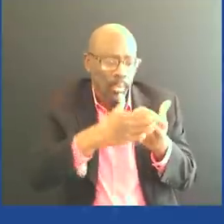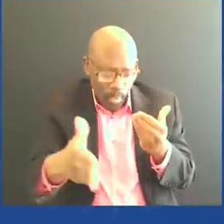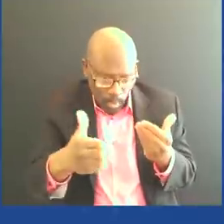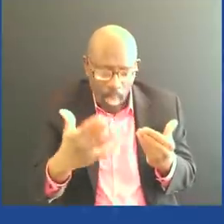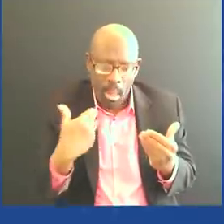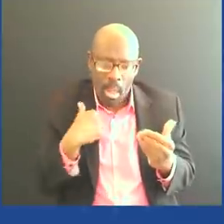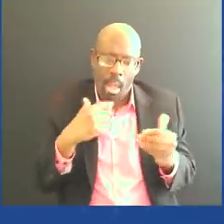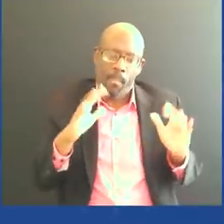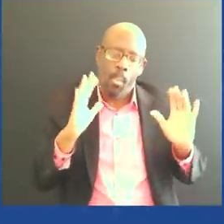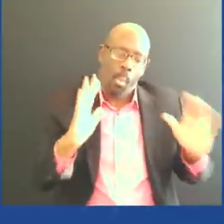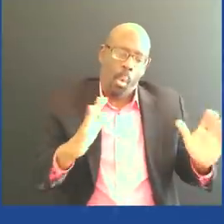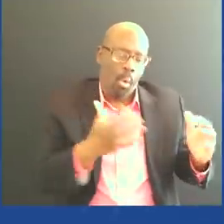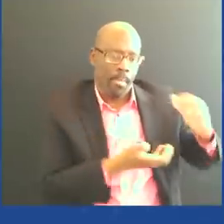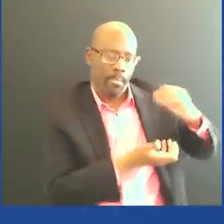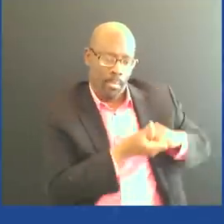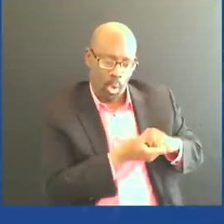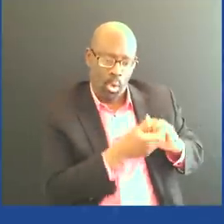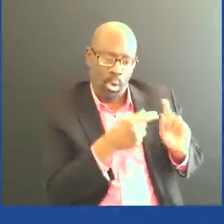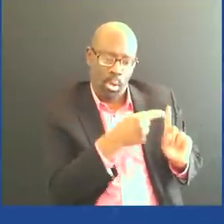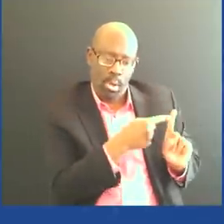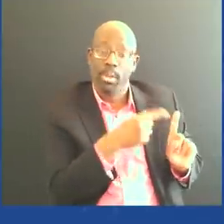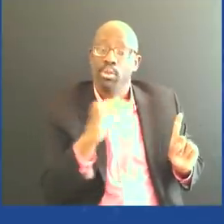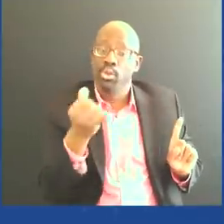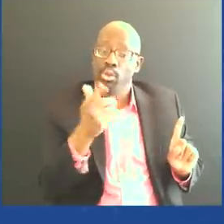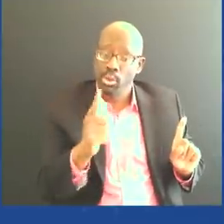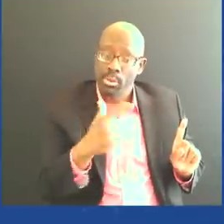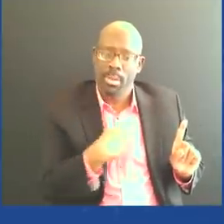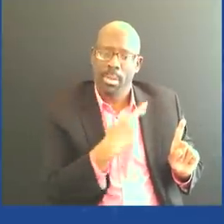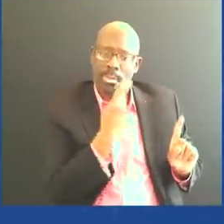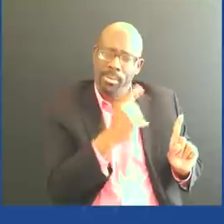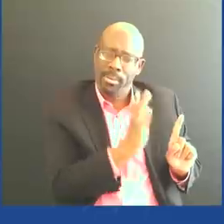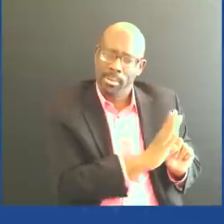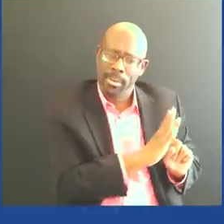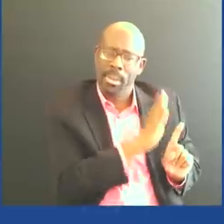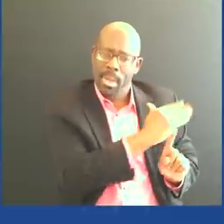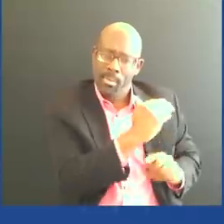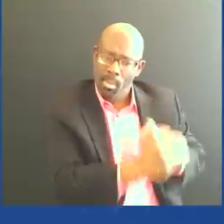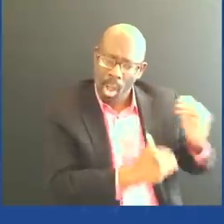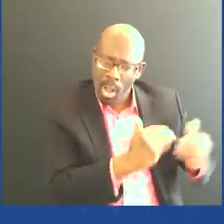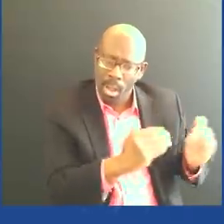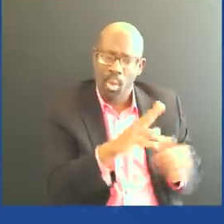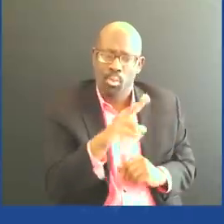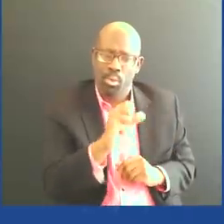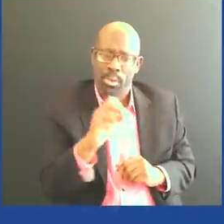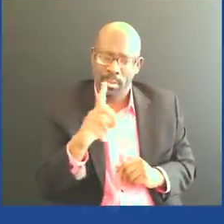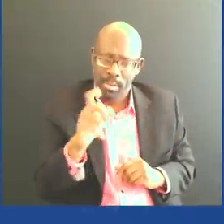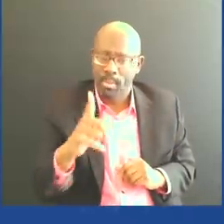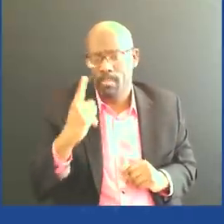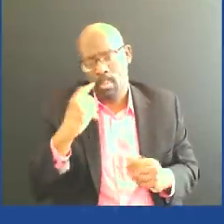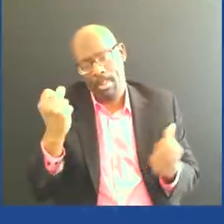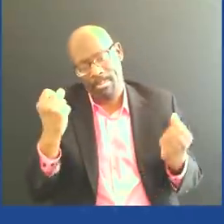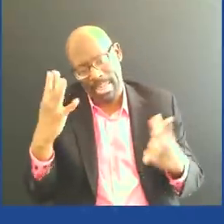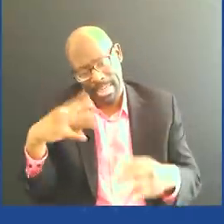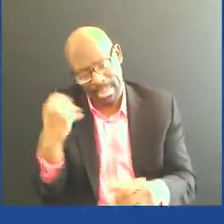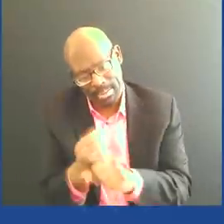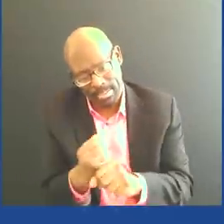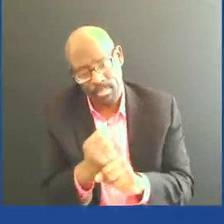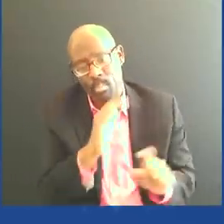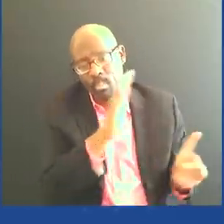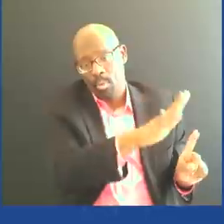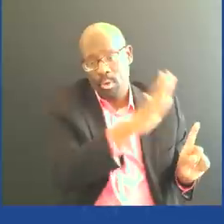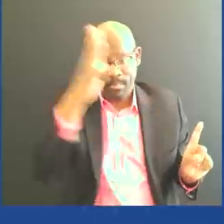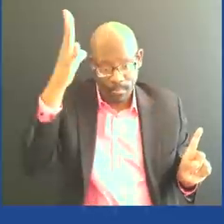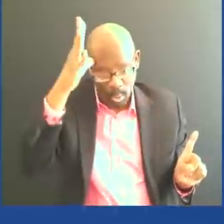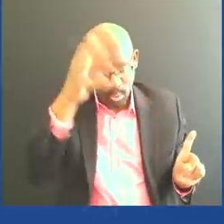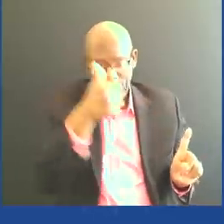the USS Delaware for years. The daughter of a Navy signalman during World War II, the mother of a member of the